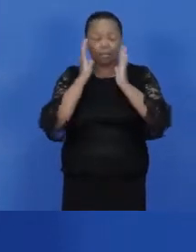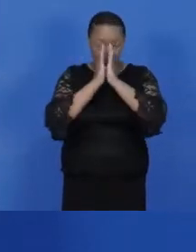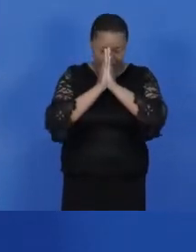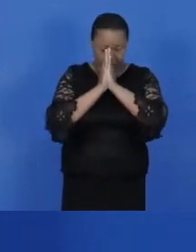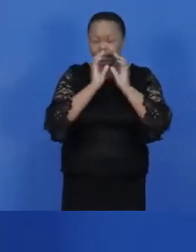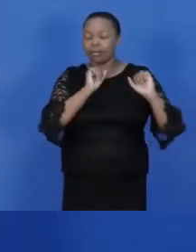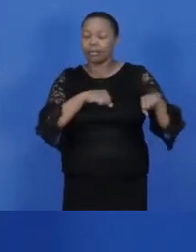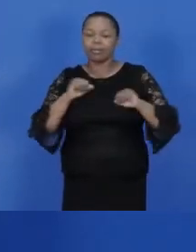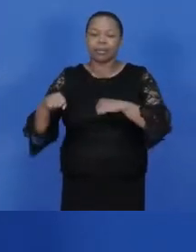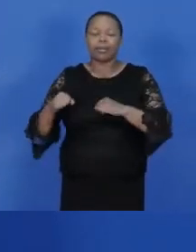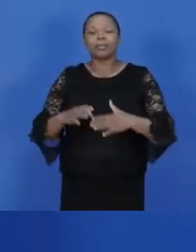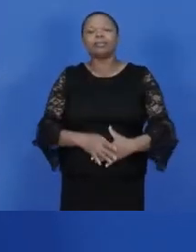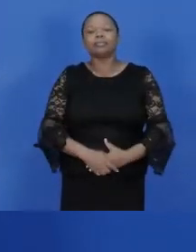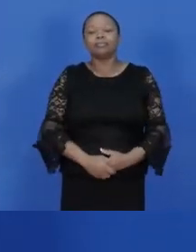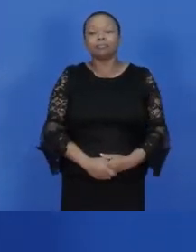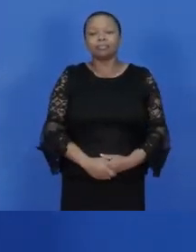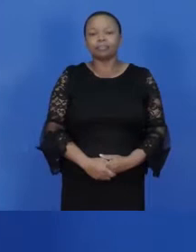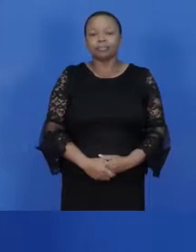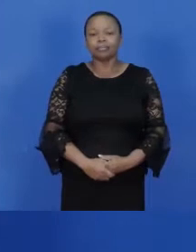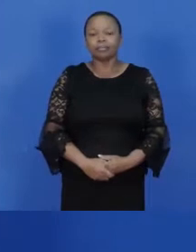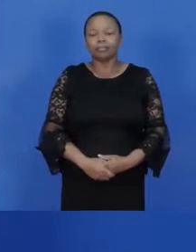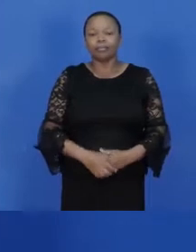we pray. Amen.